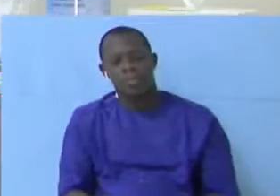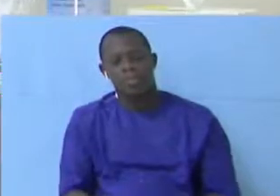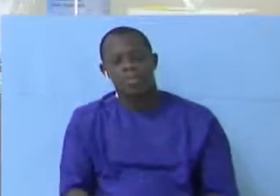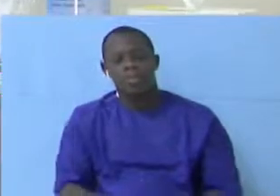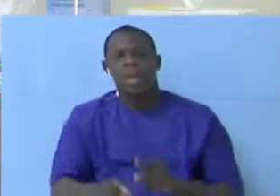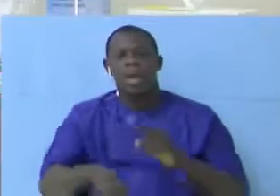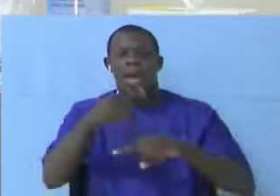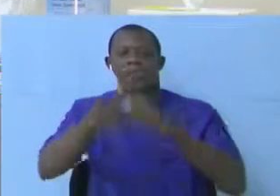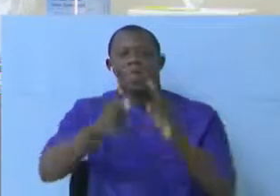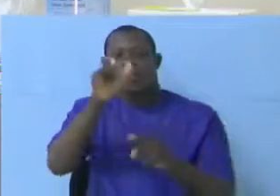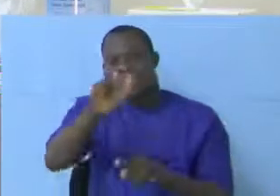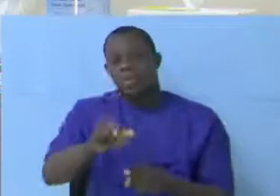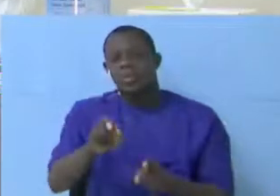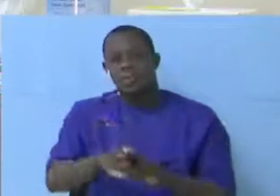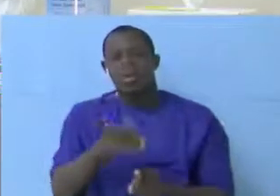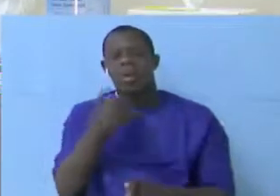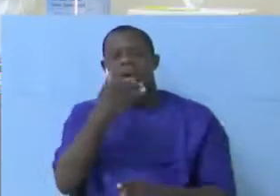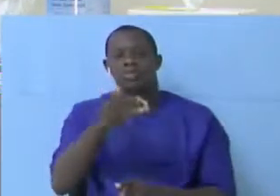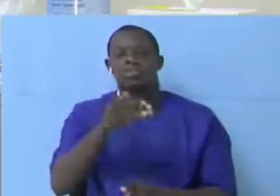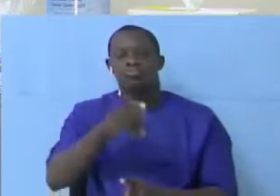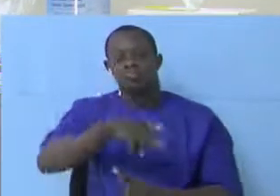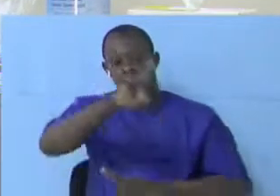Ultimately, he was interviewed.